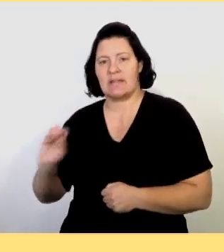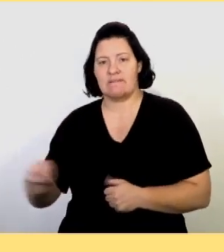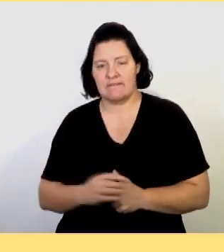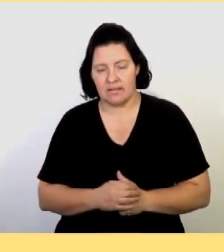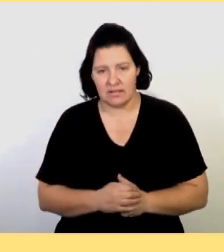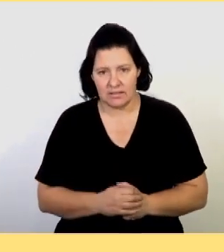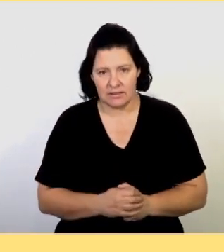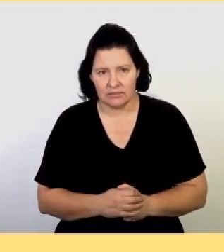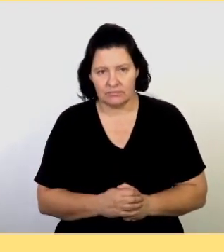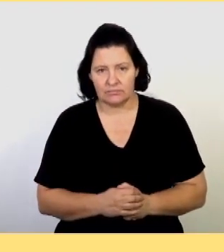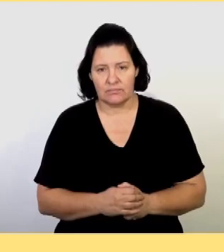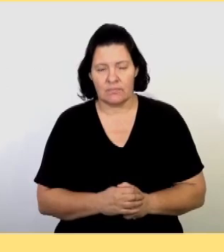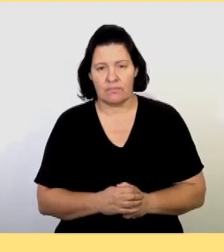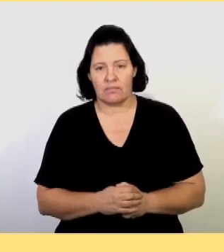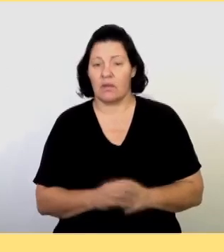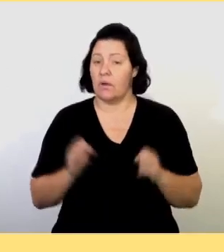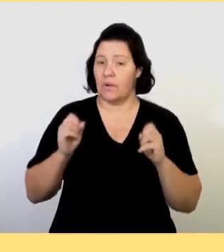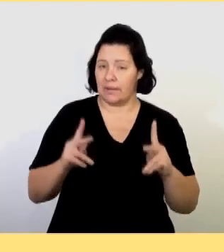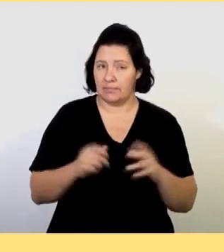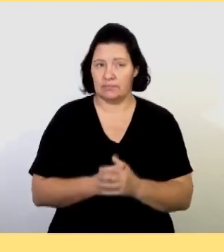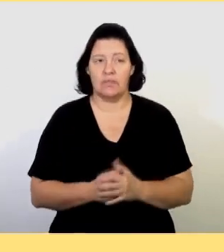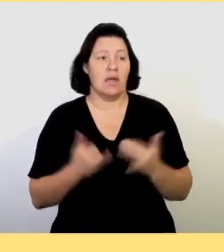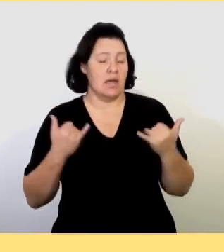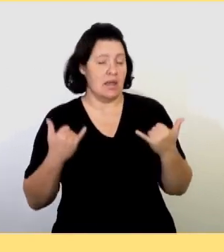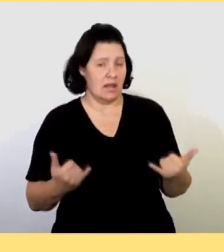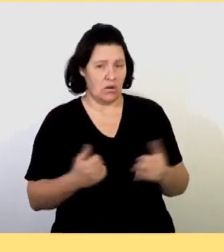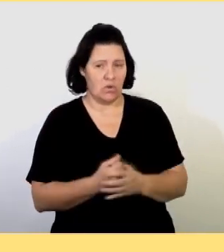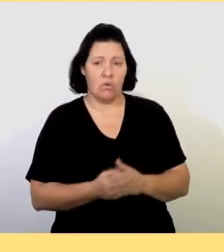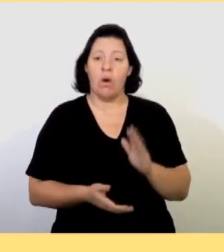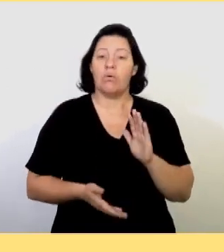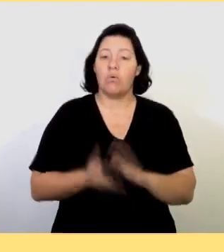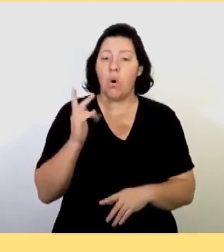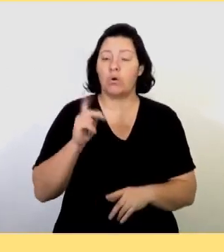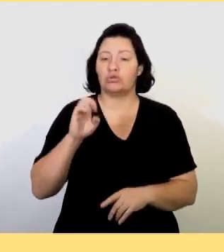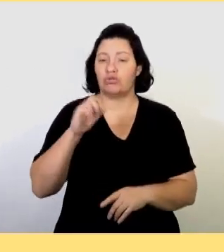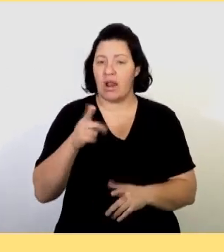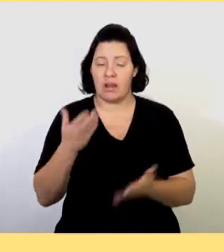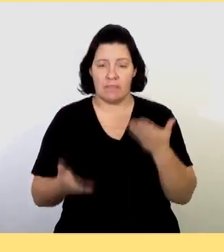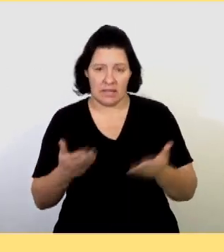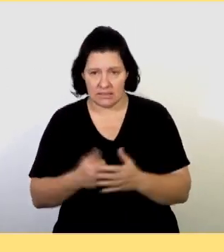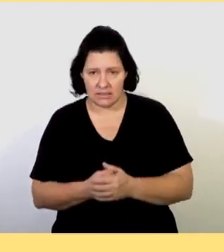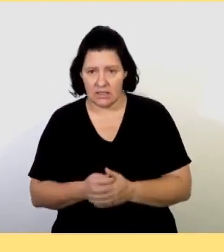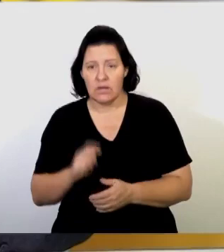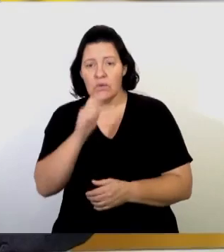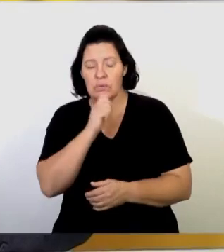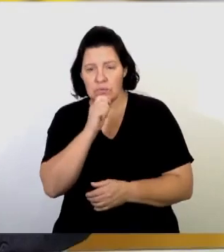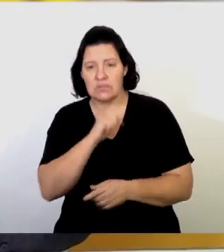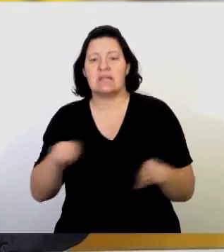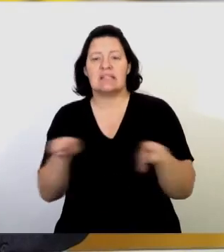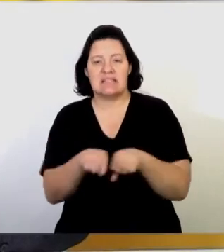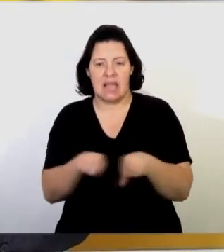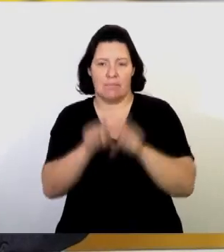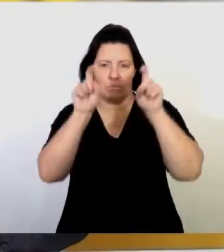corresponding credit entry. Okay? Now, when we go to the trial balance, we use again the